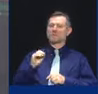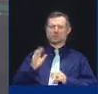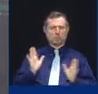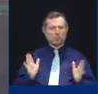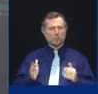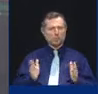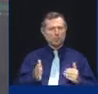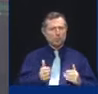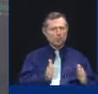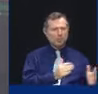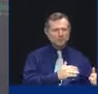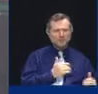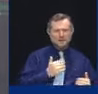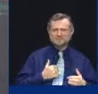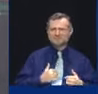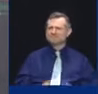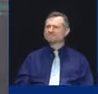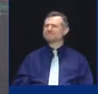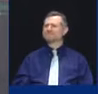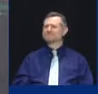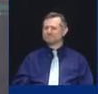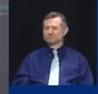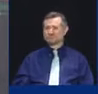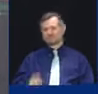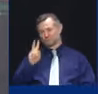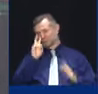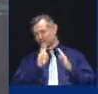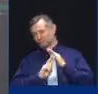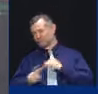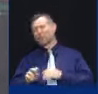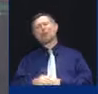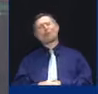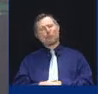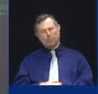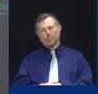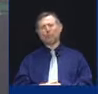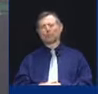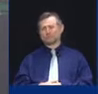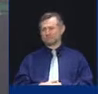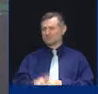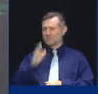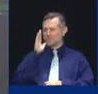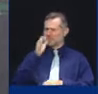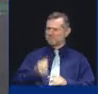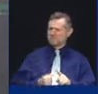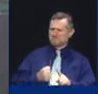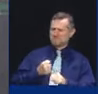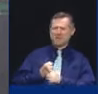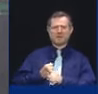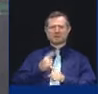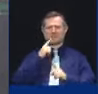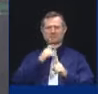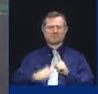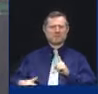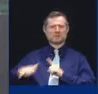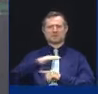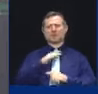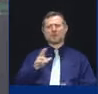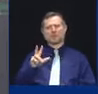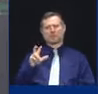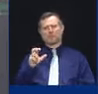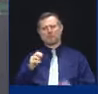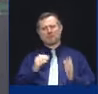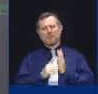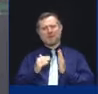We expect a $300 million impact just from